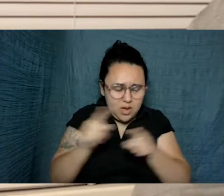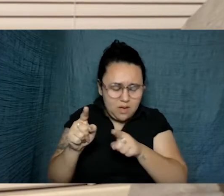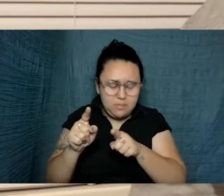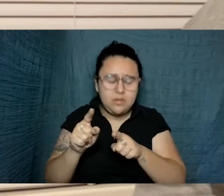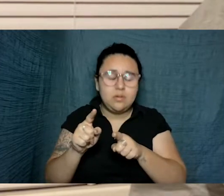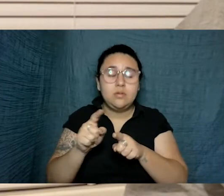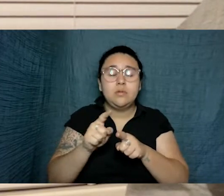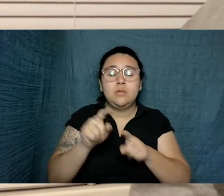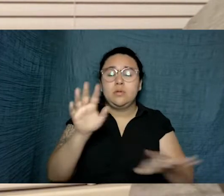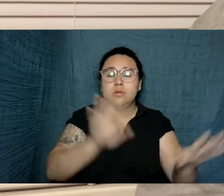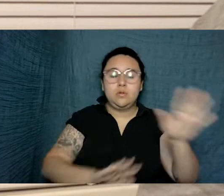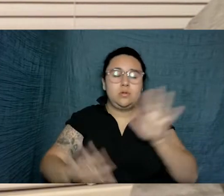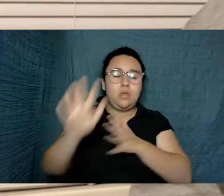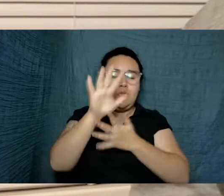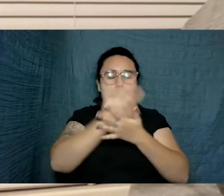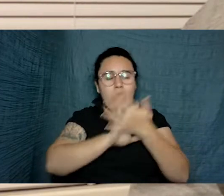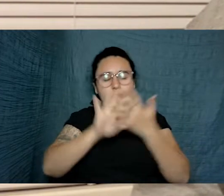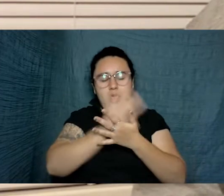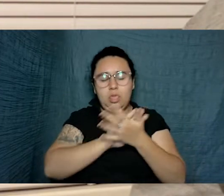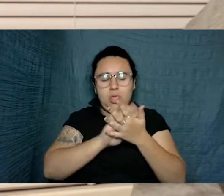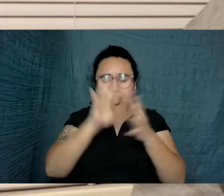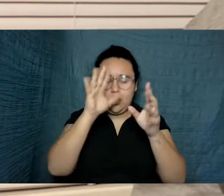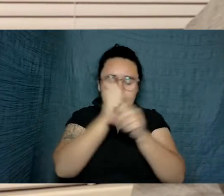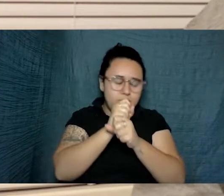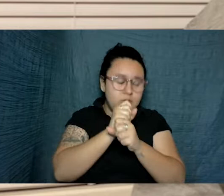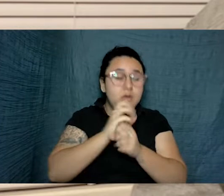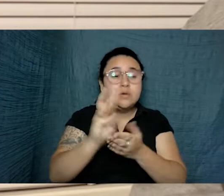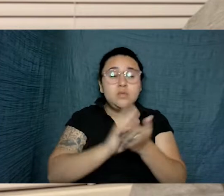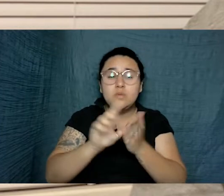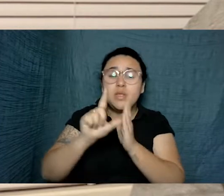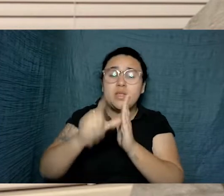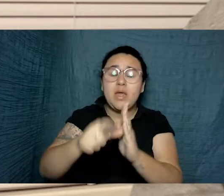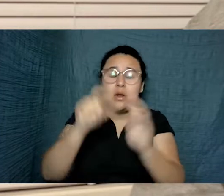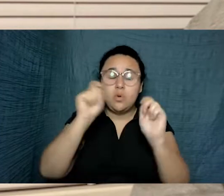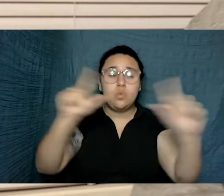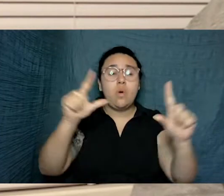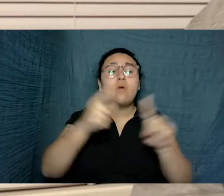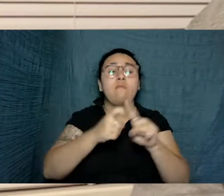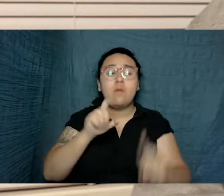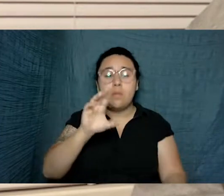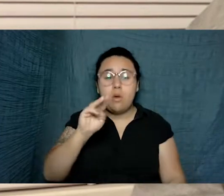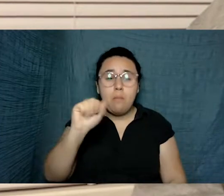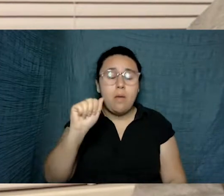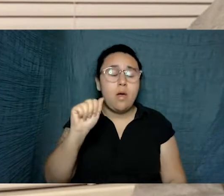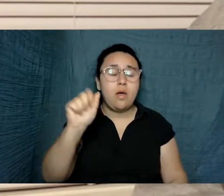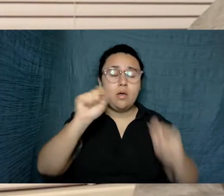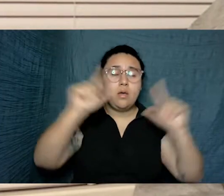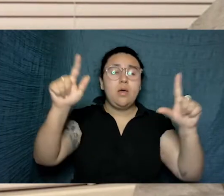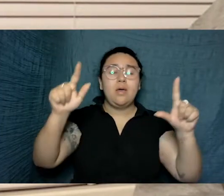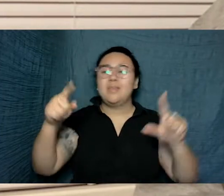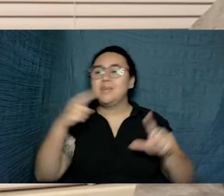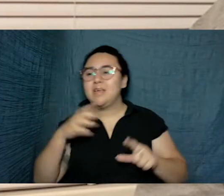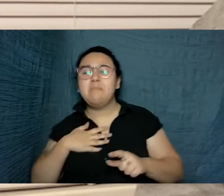6 weeks later, when I woke up from the blankness of the coma, the docs told me my crew died in the explosion. At the